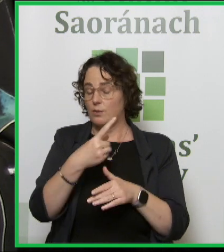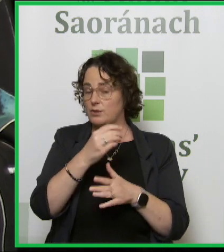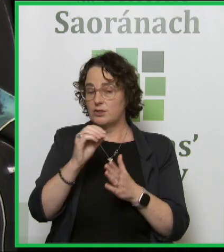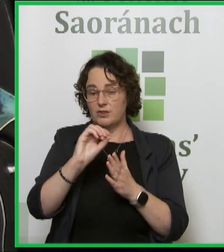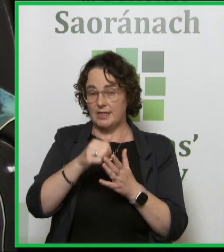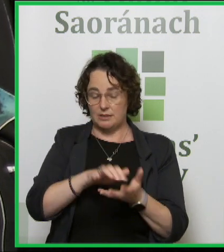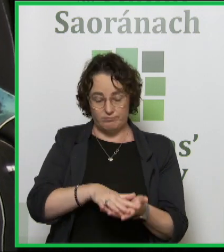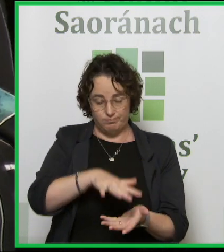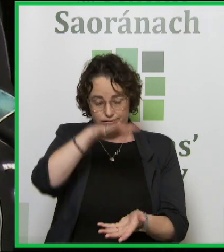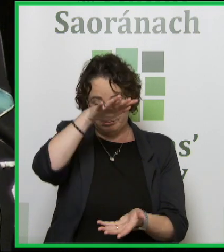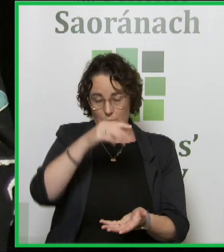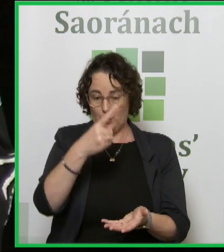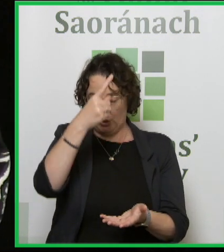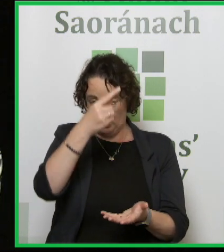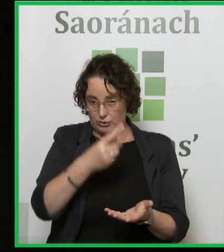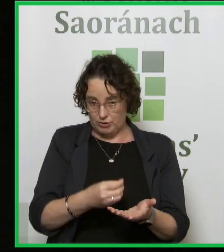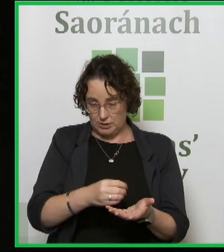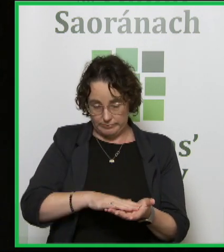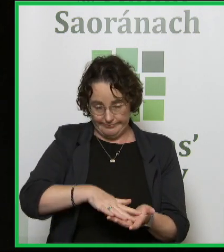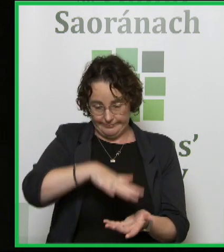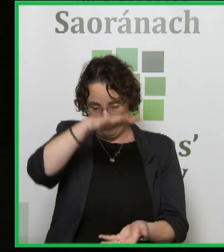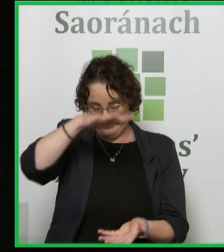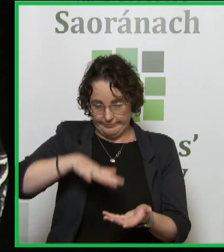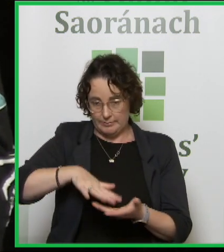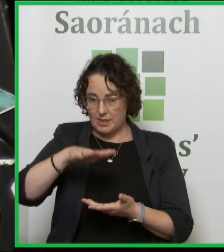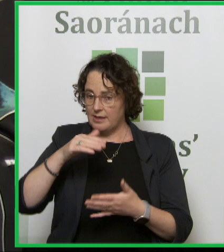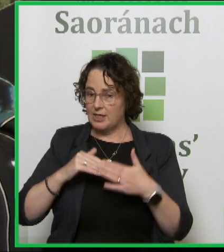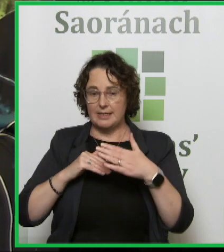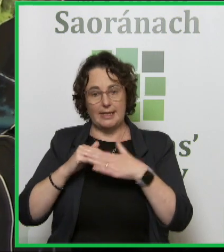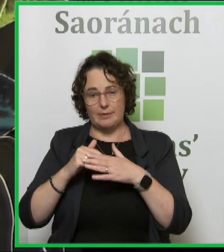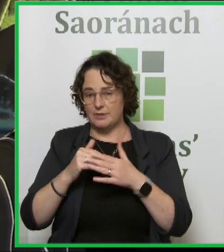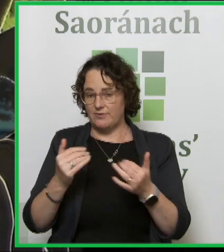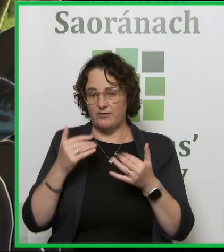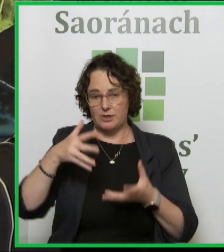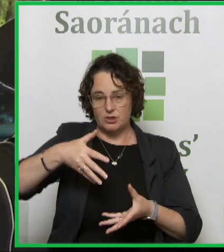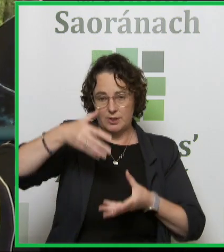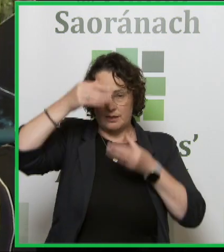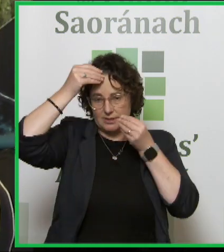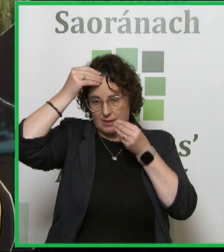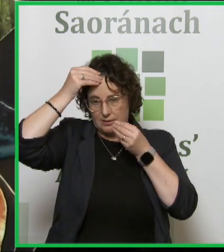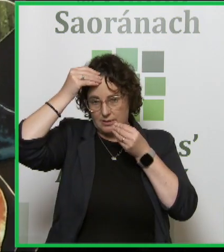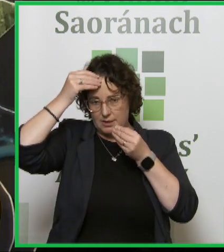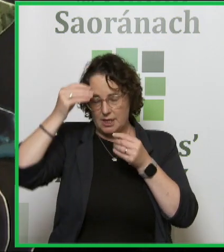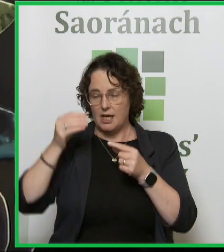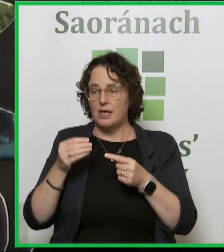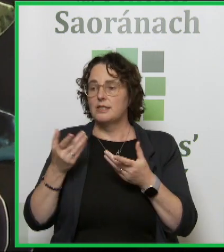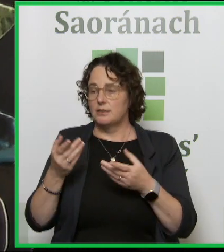his desk or her desk, there's a limit to how much you can take in. So what I would say is try and